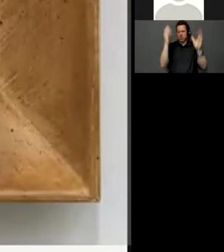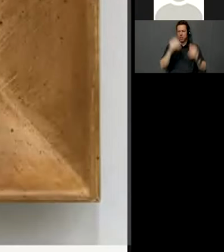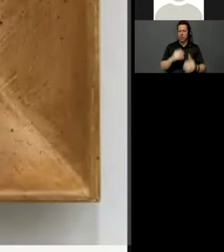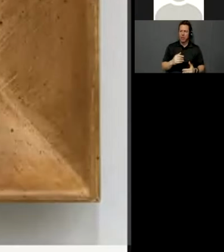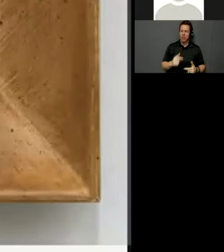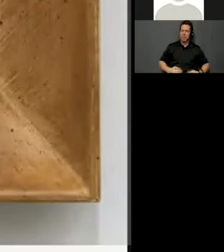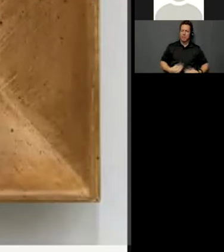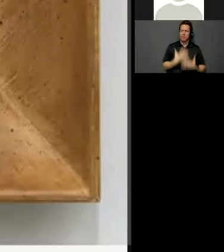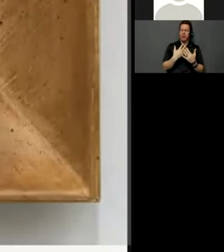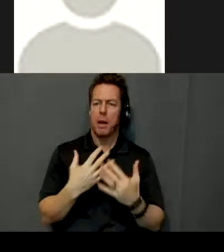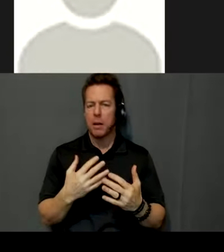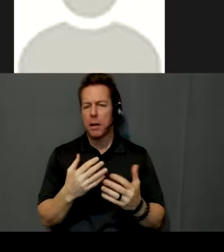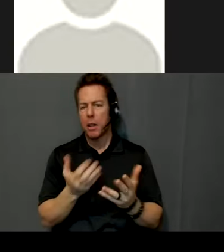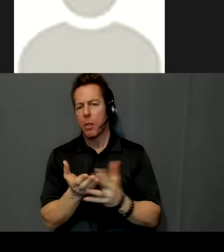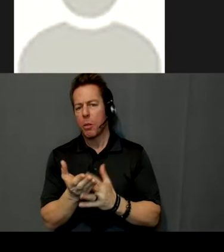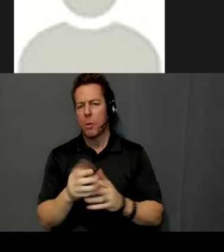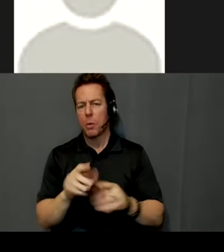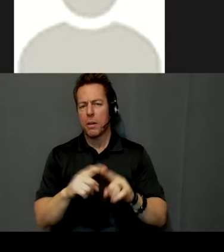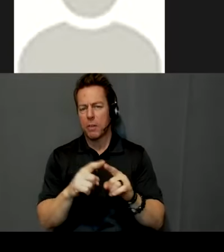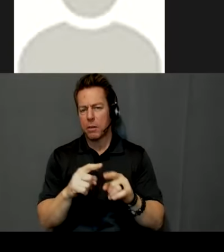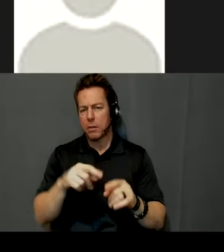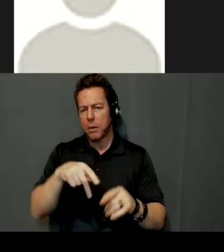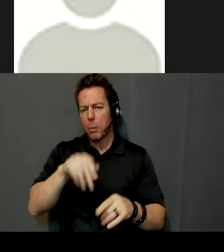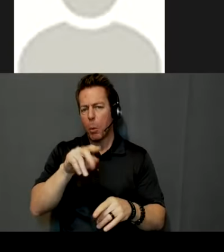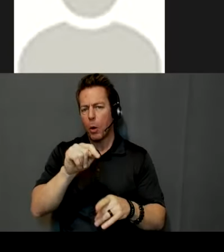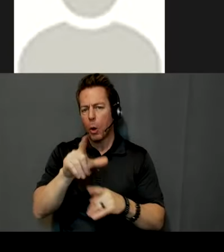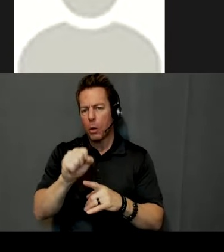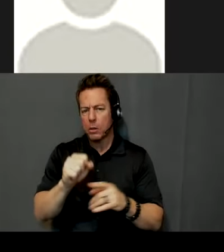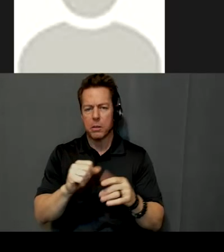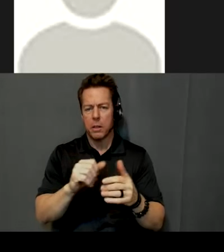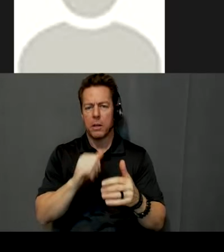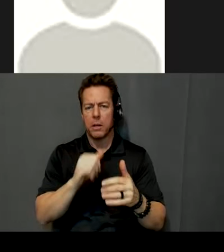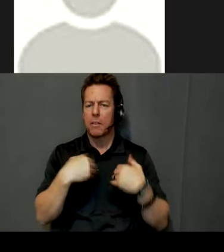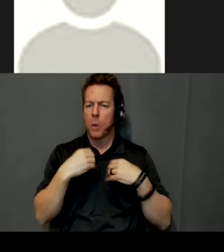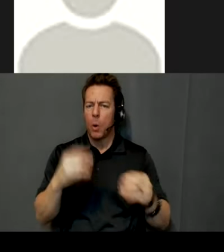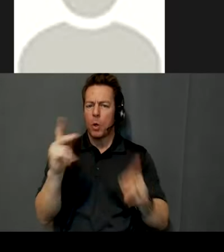of self-portraiture through intimate portals that are devoid of human presence.